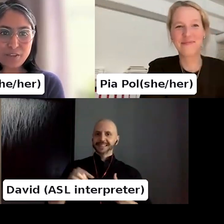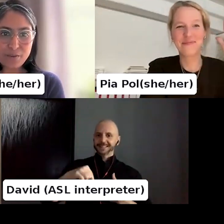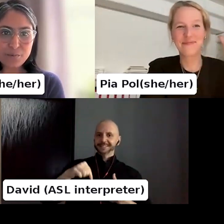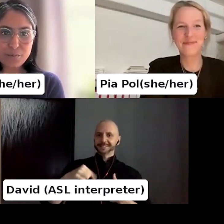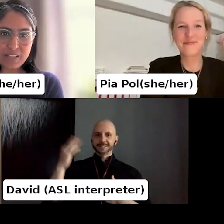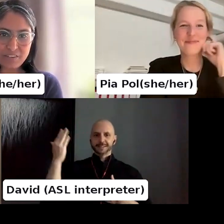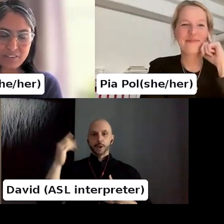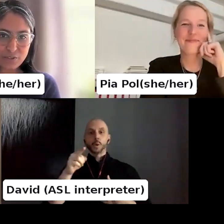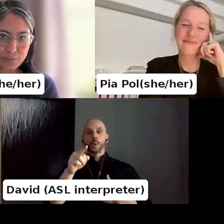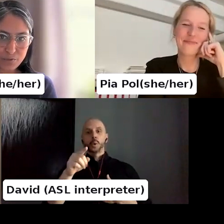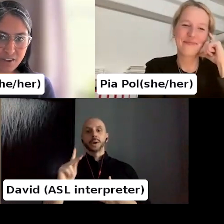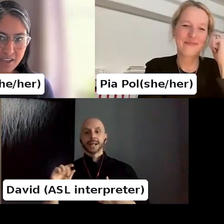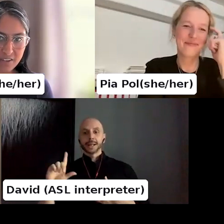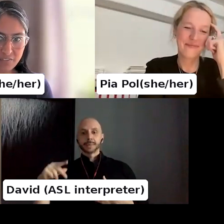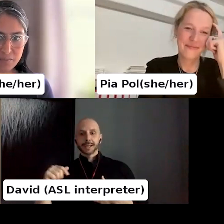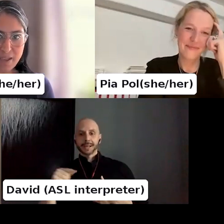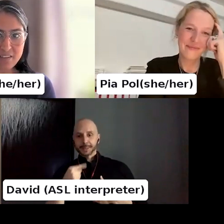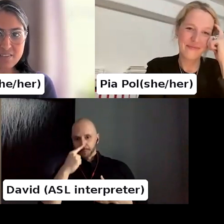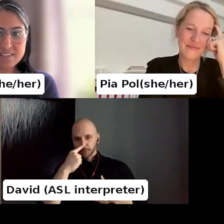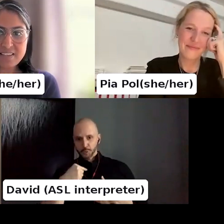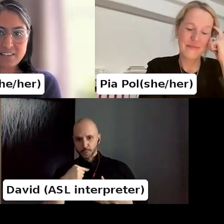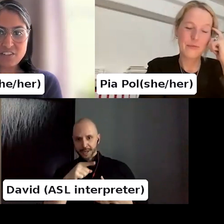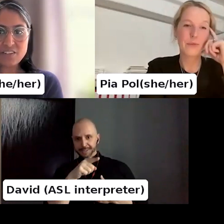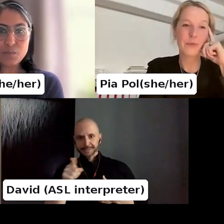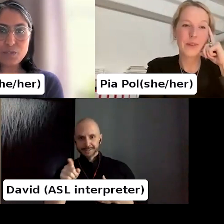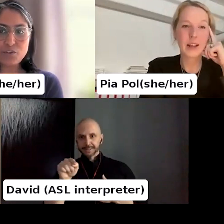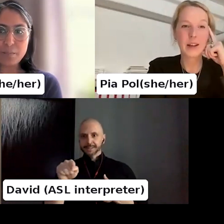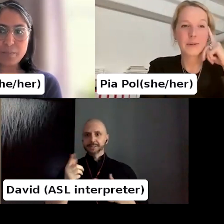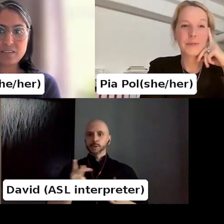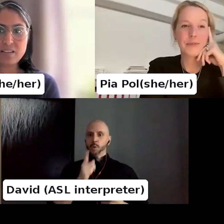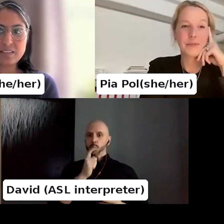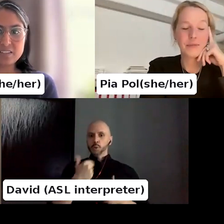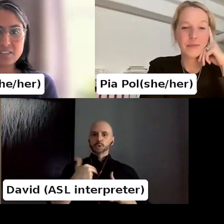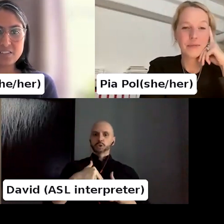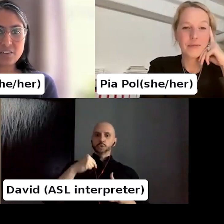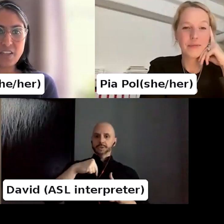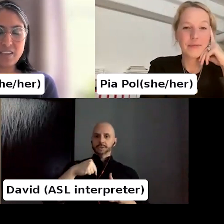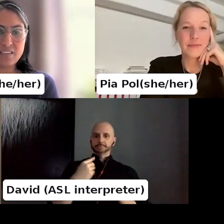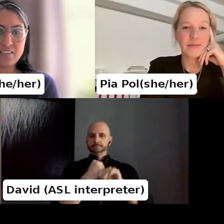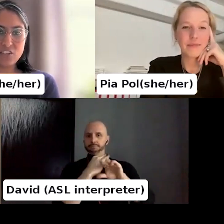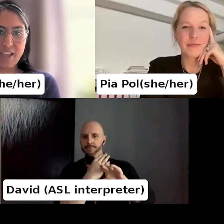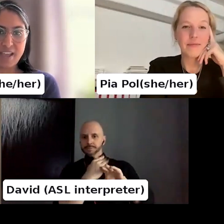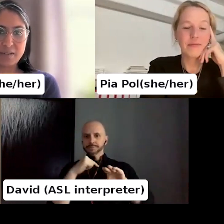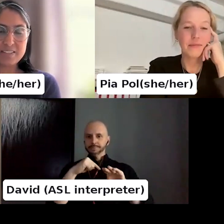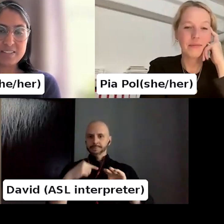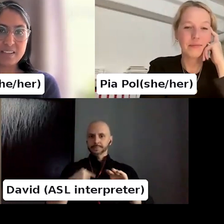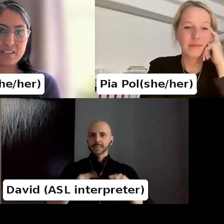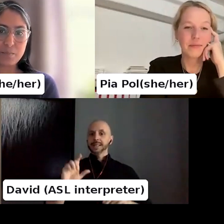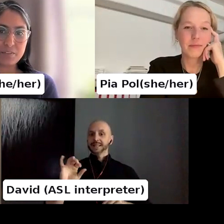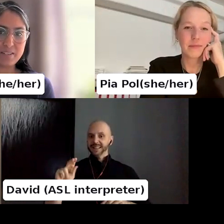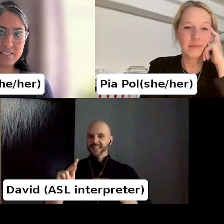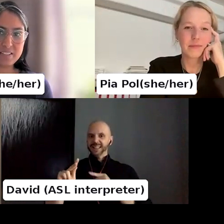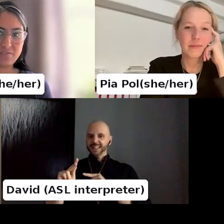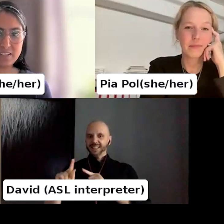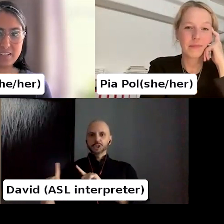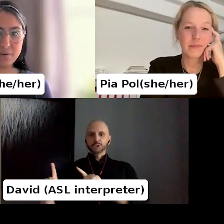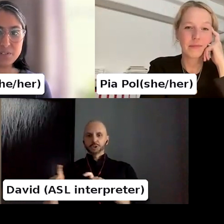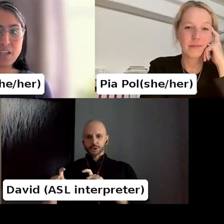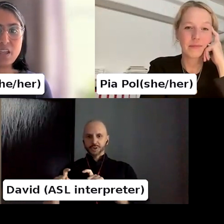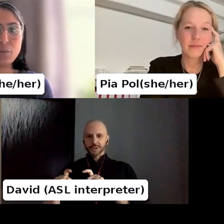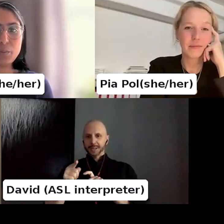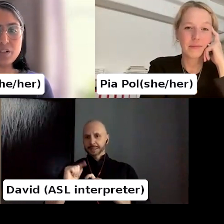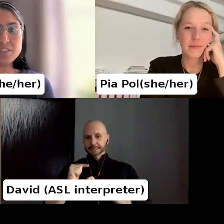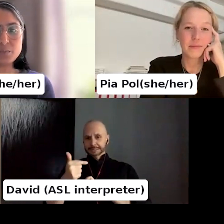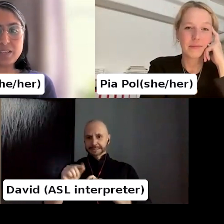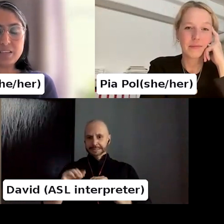Before we go, we'd love it. If you could provide feedback on this session, we'll drop a link to the survey in the chat. Please take a couple of minutes to fill it